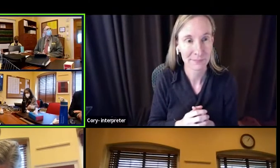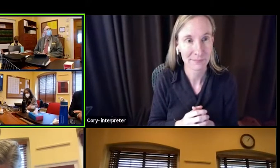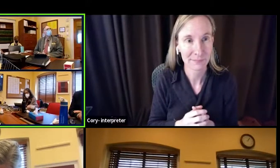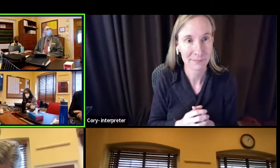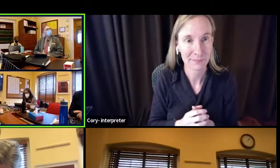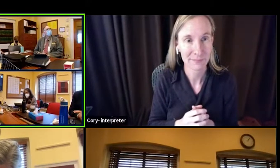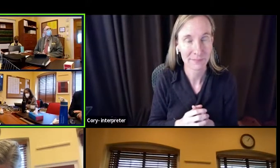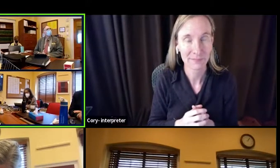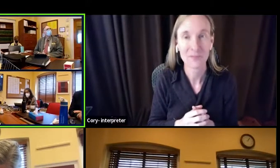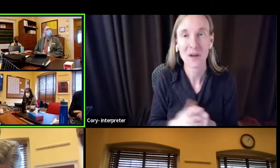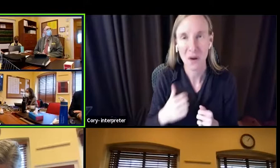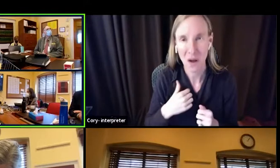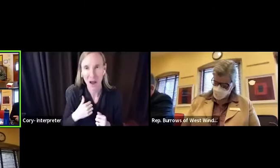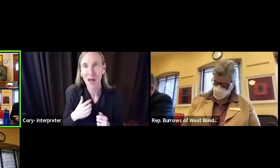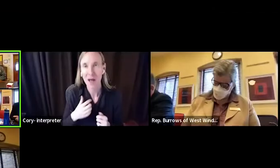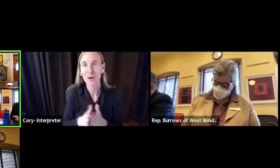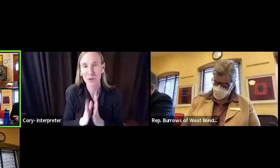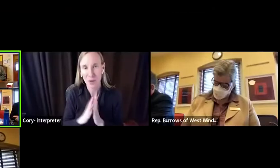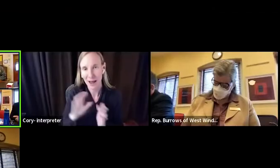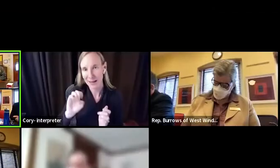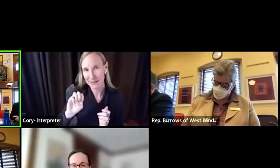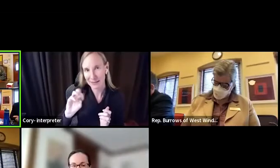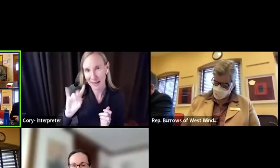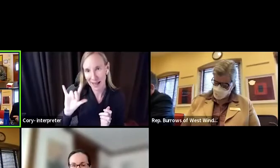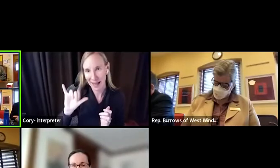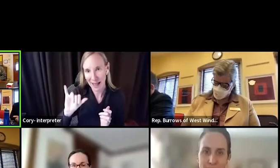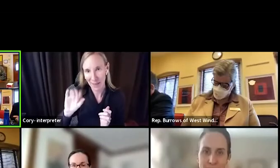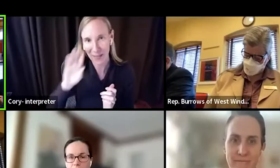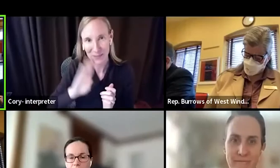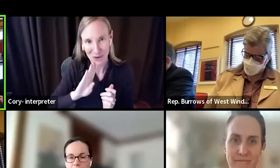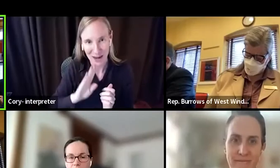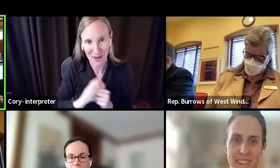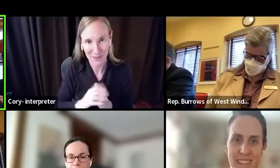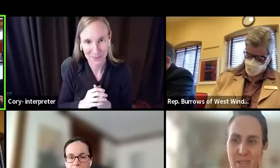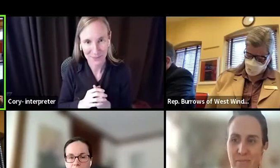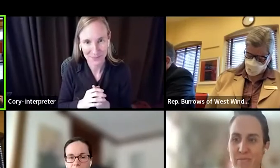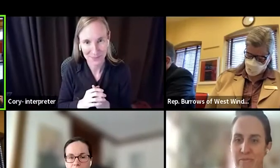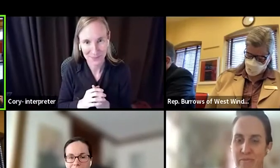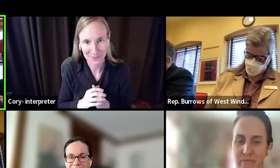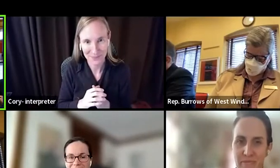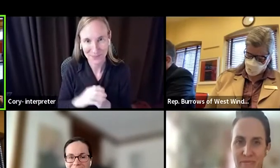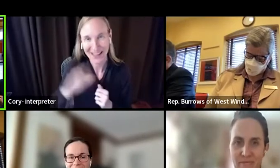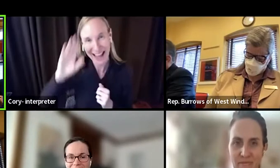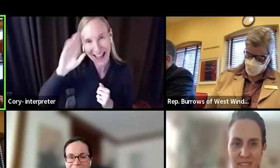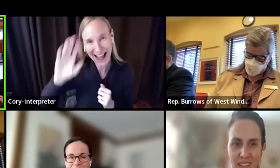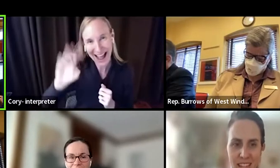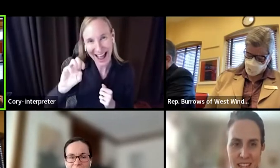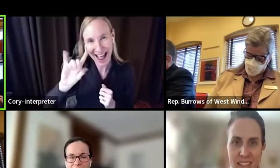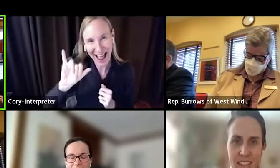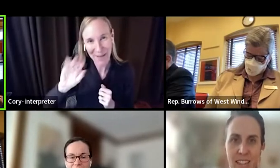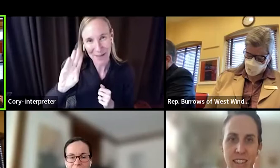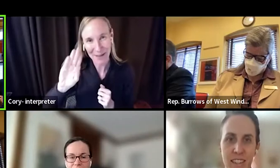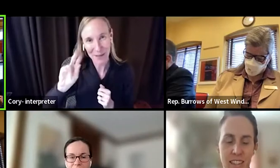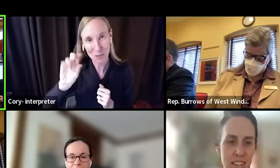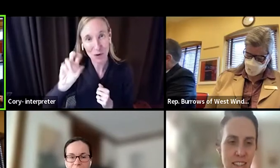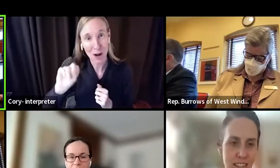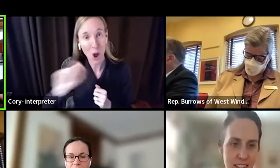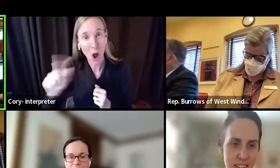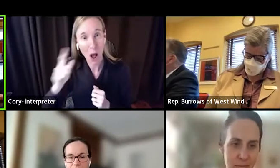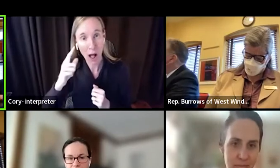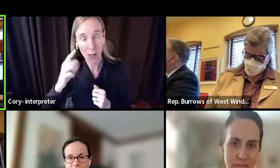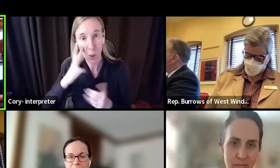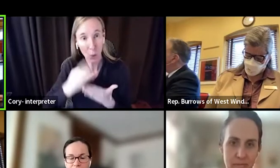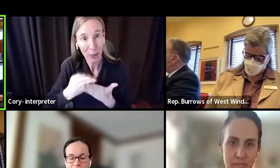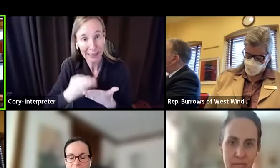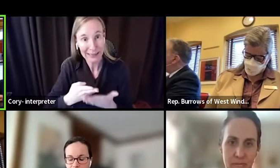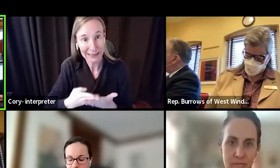I'm going to ask Emily Brown. I see, I'm looking, trying to see if I have Emily. Yes, why don't all the witnesses, if you come on the screen with your photos,